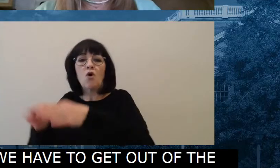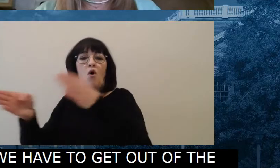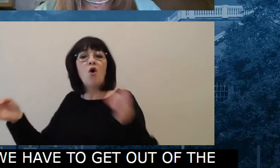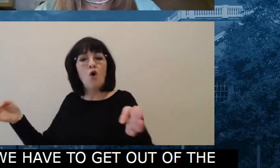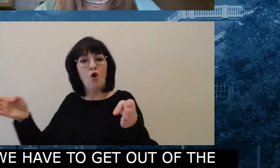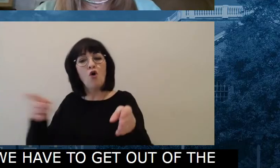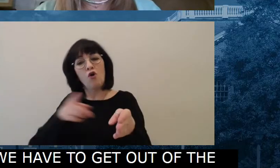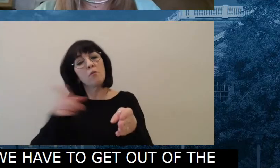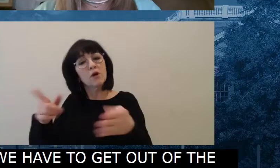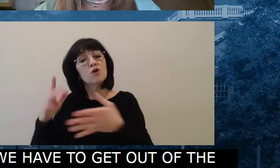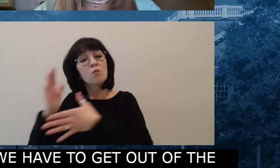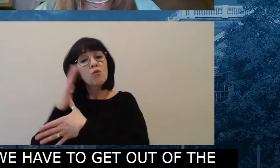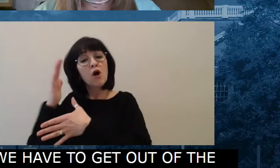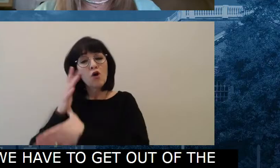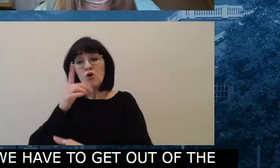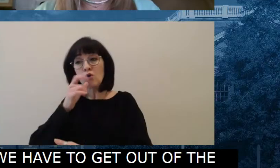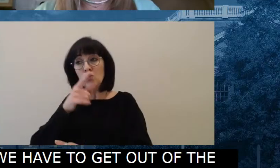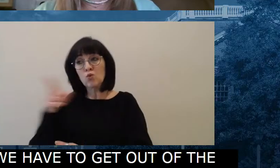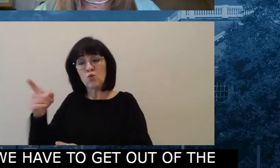Delawareans